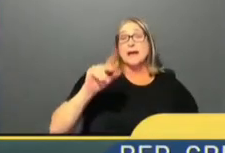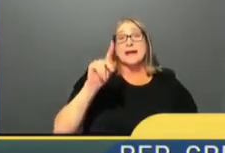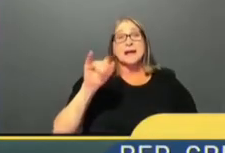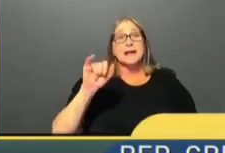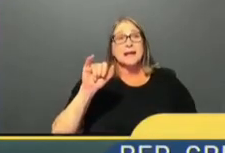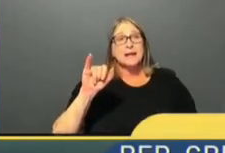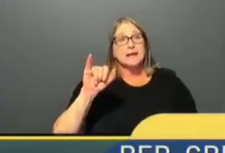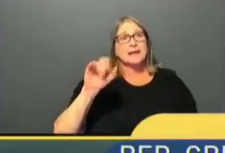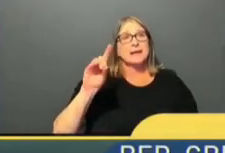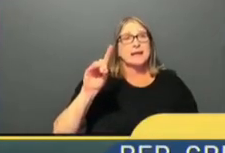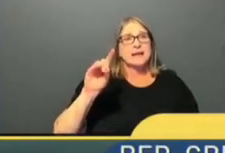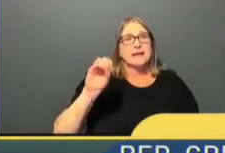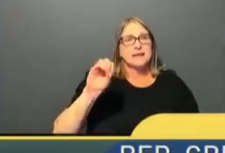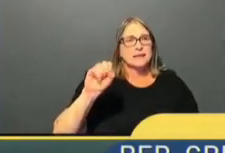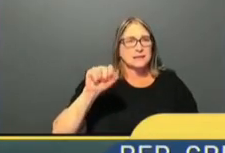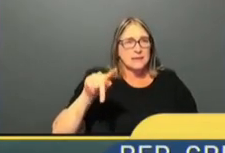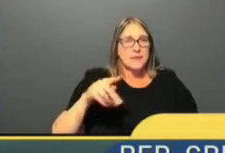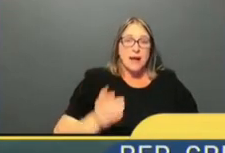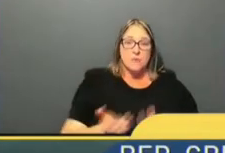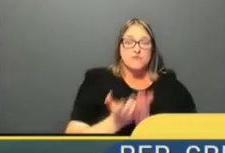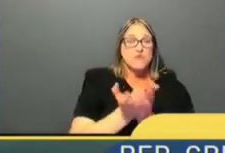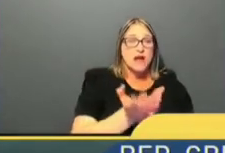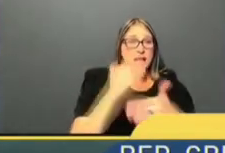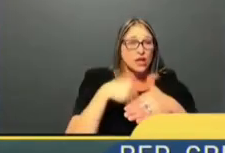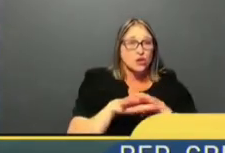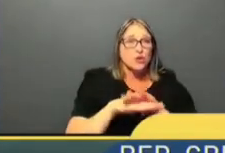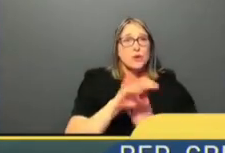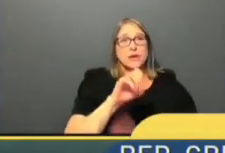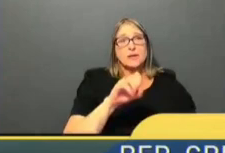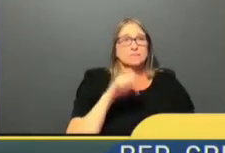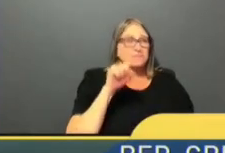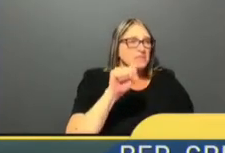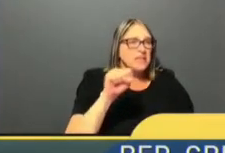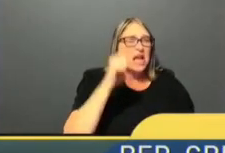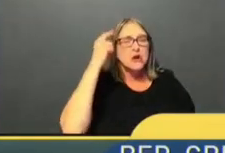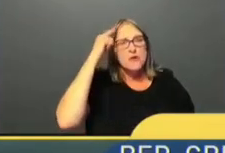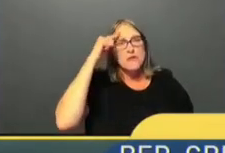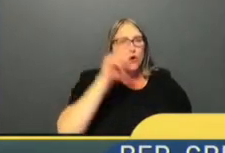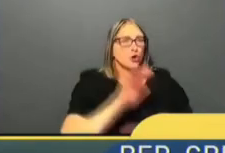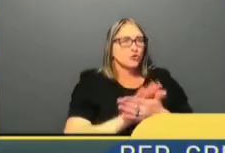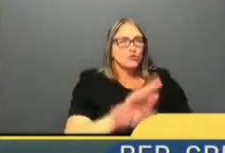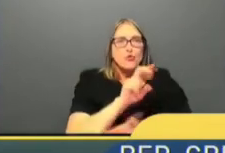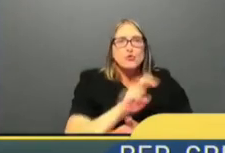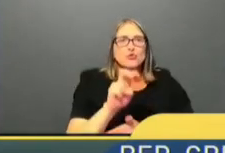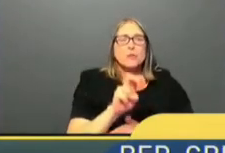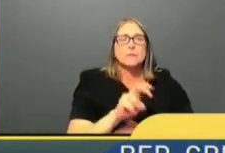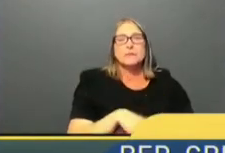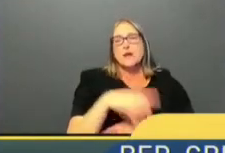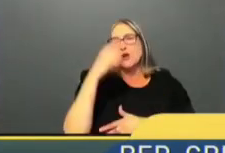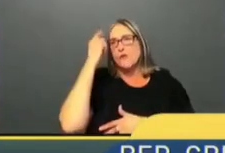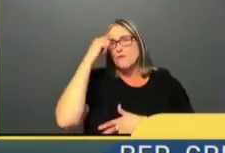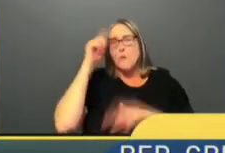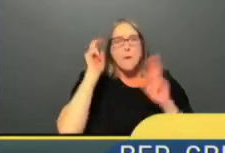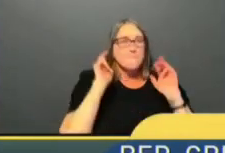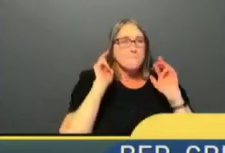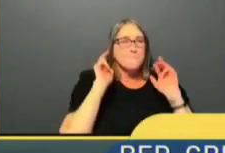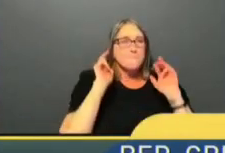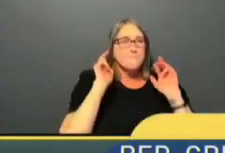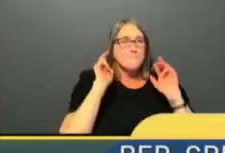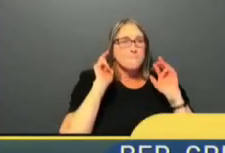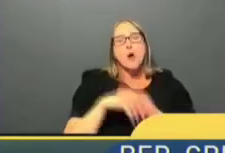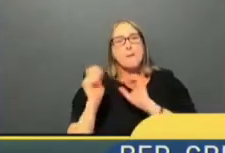would ride the ferry into Seattle for school field trips. I would ride the ferry for basketball and baseball